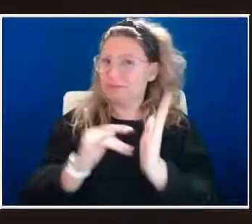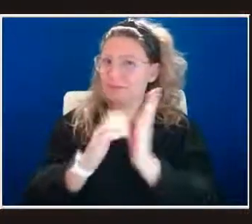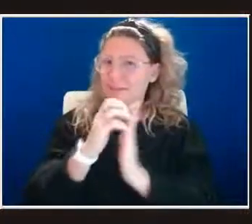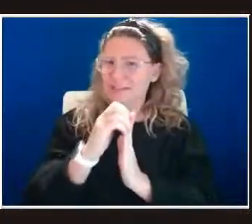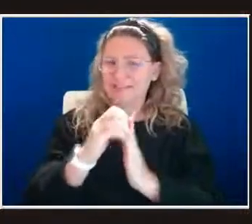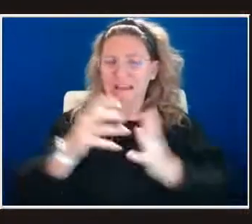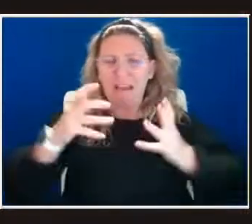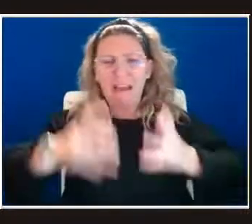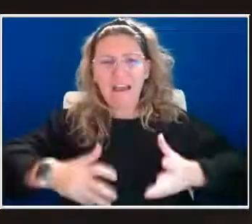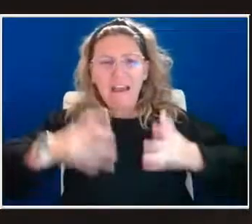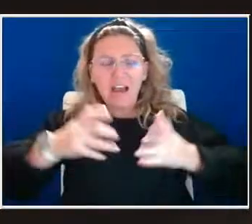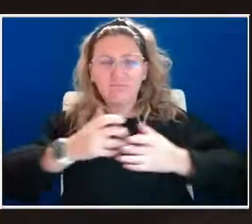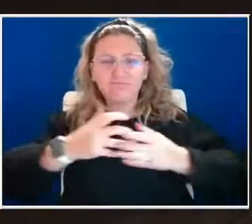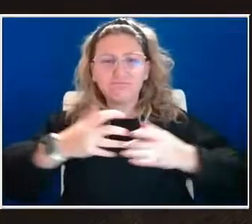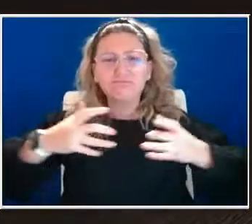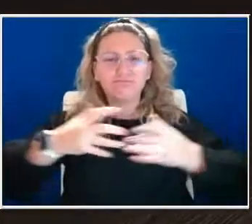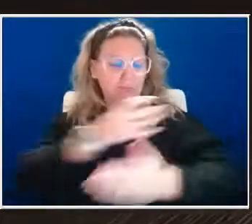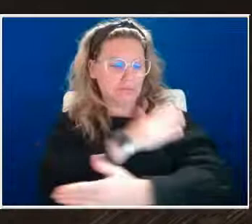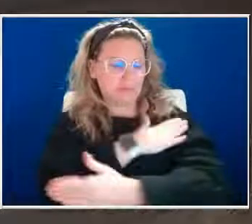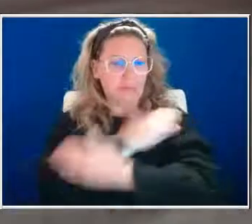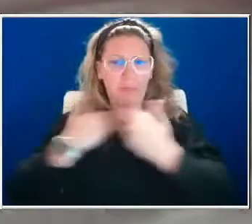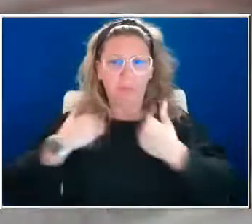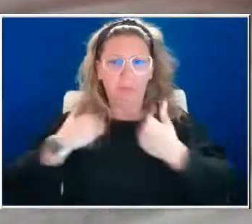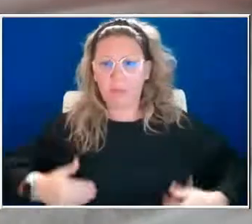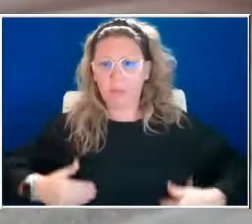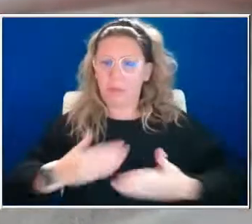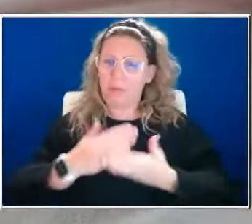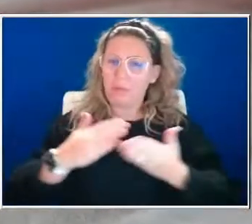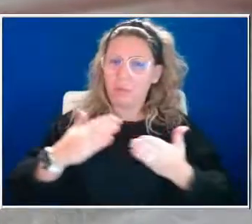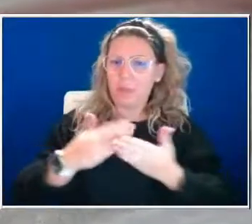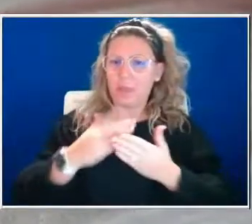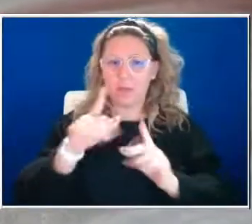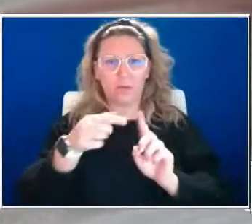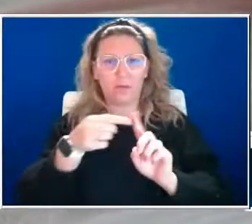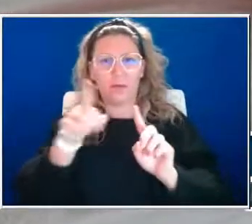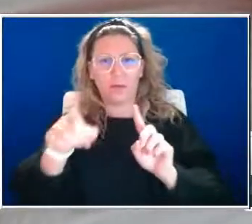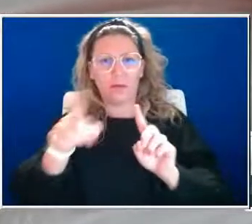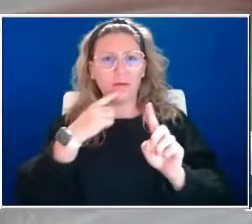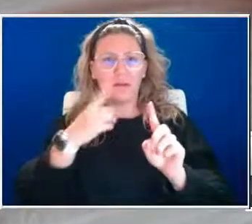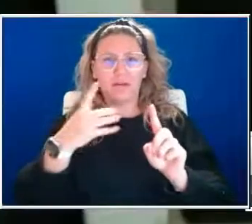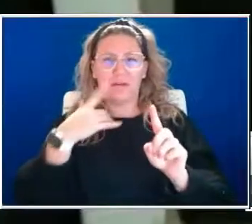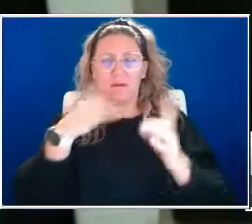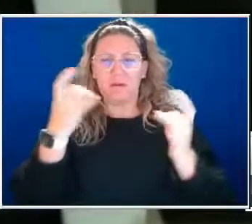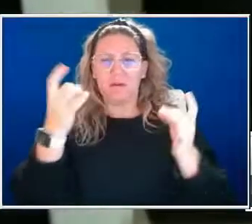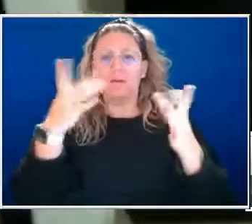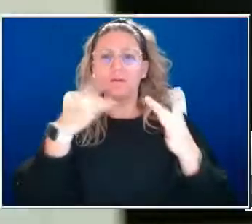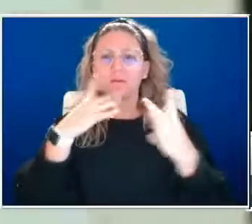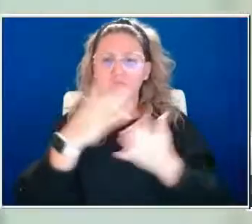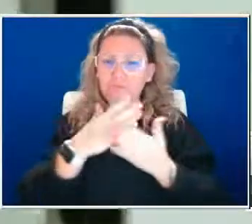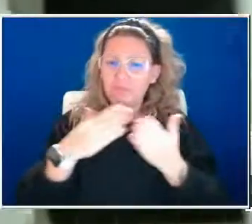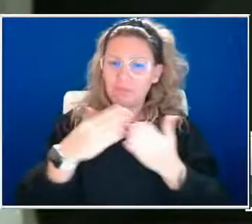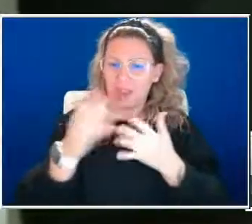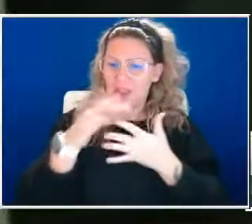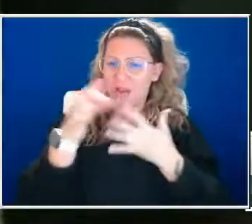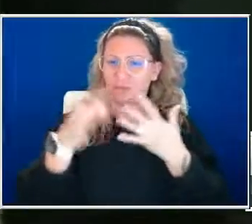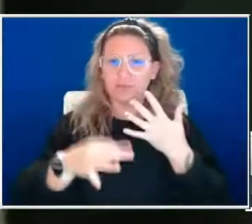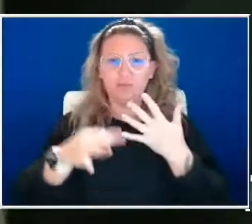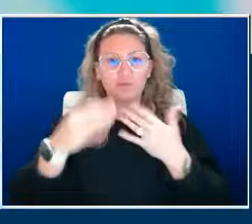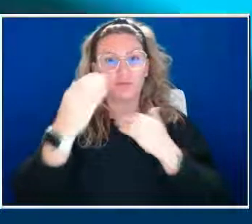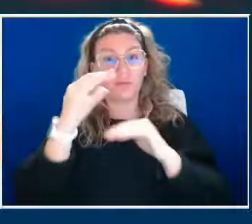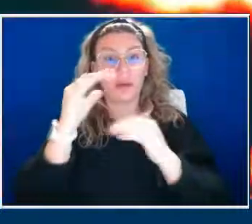effect of cancer treatments. When lymphedema reaches this critical stage, options have been limited. Until now.